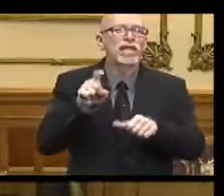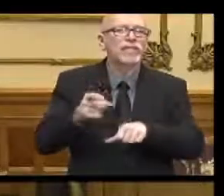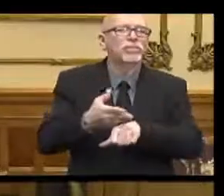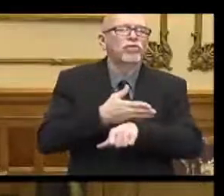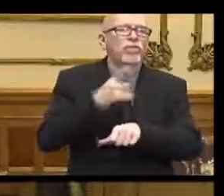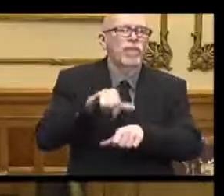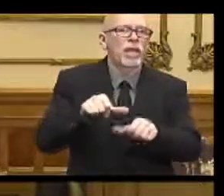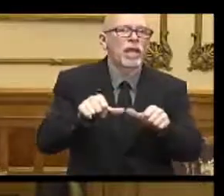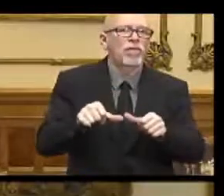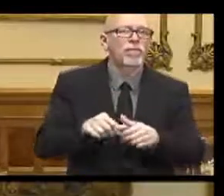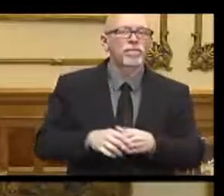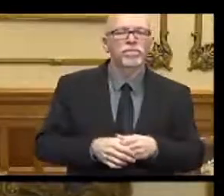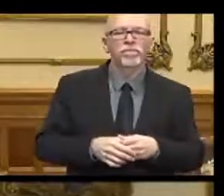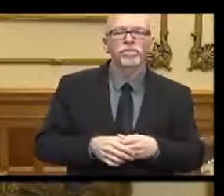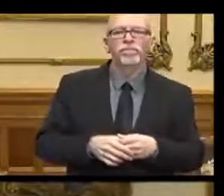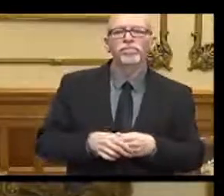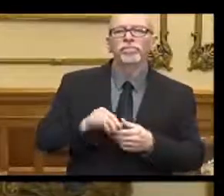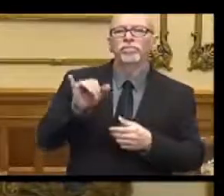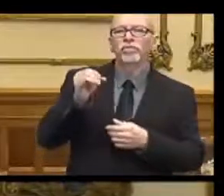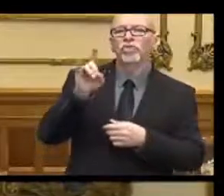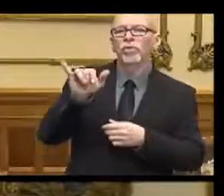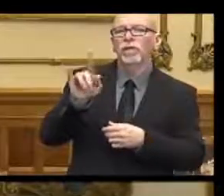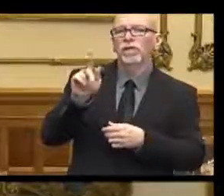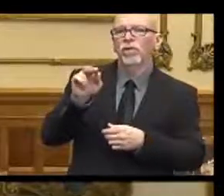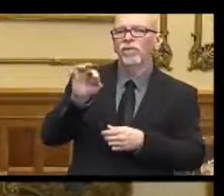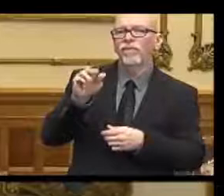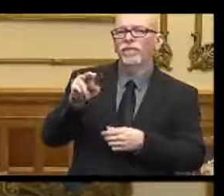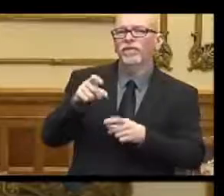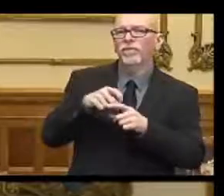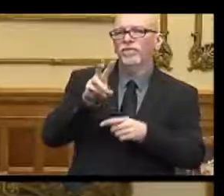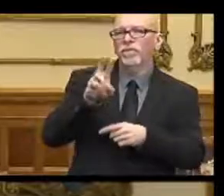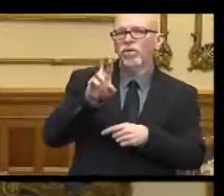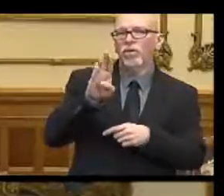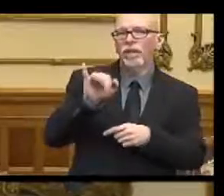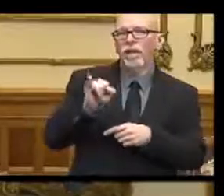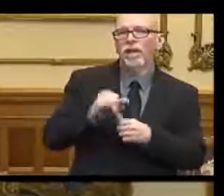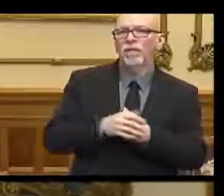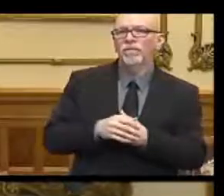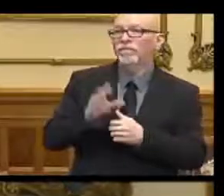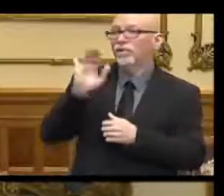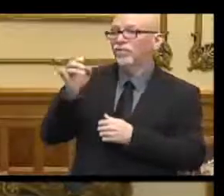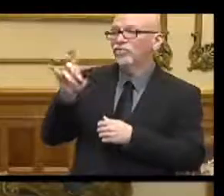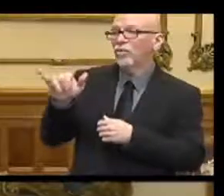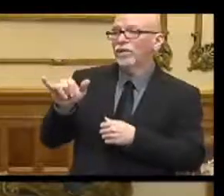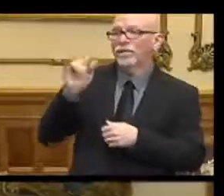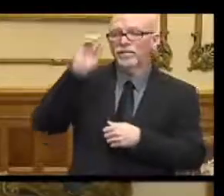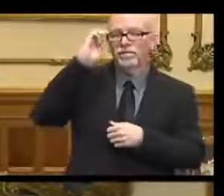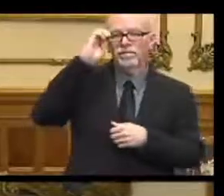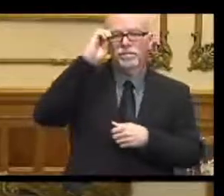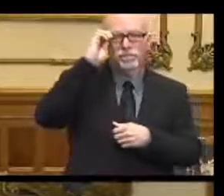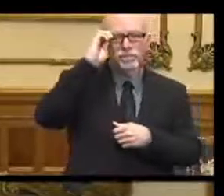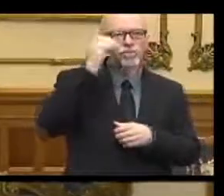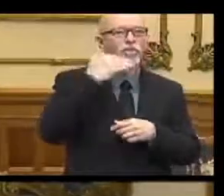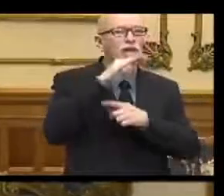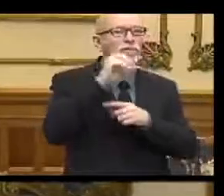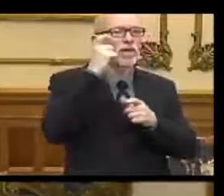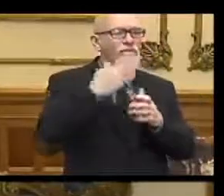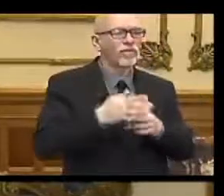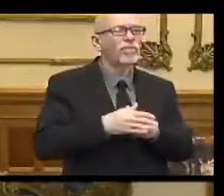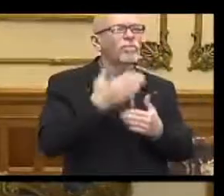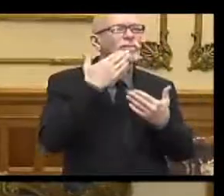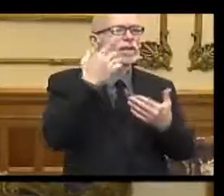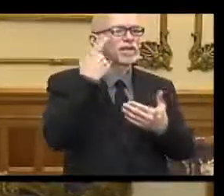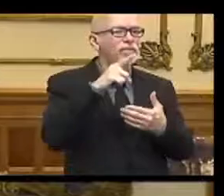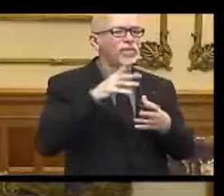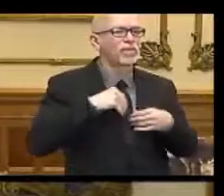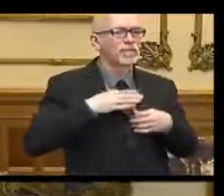that. Jody Kaufman, WRBI. Hello, Jody. Good afternoon, Governor. Thank you